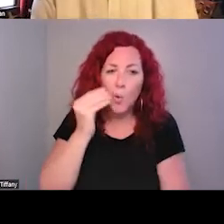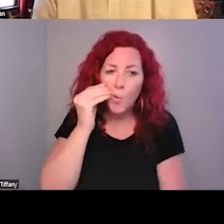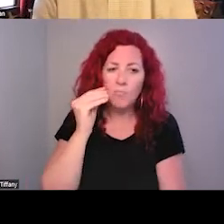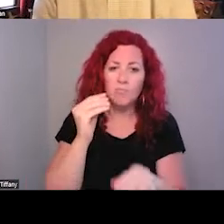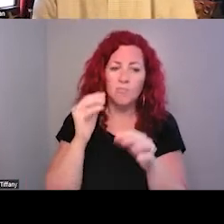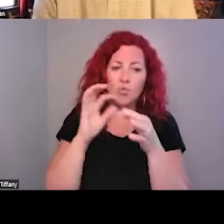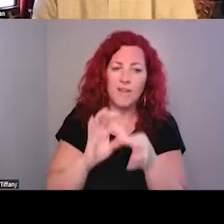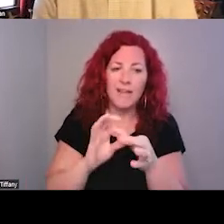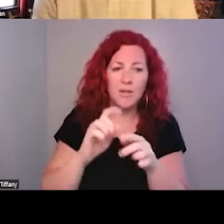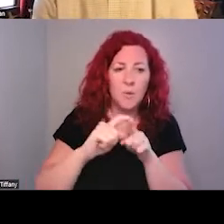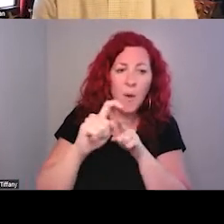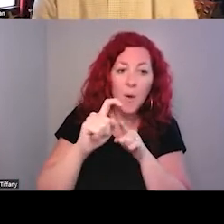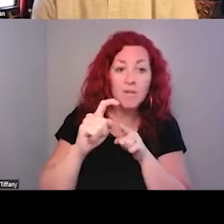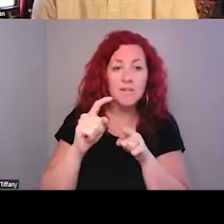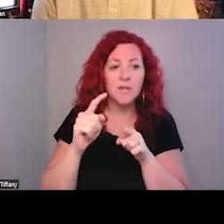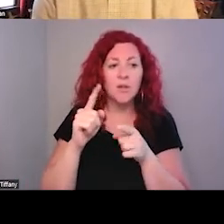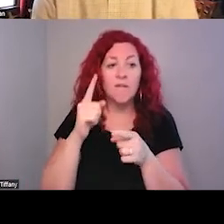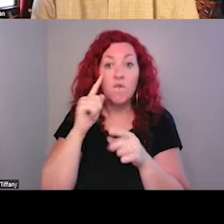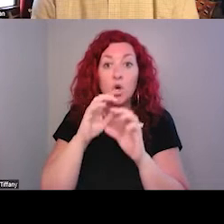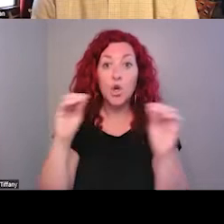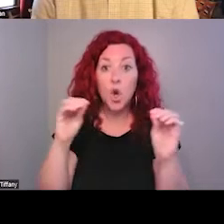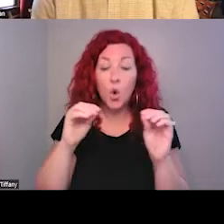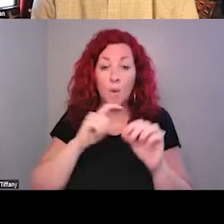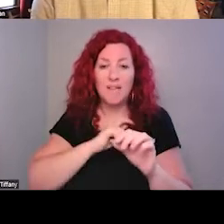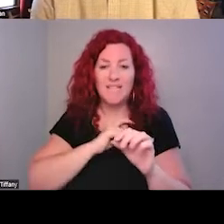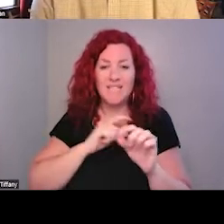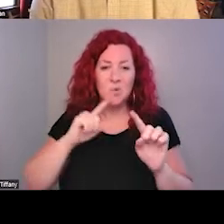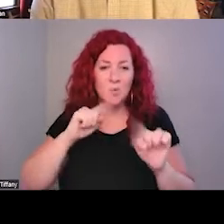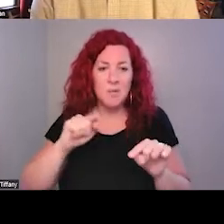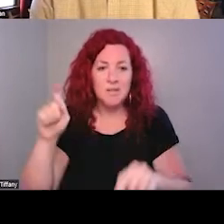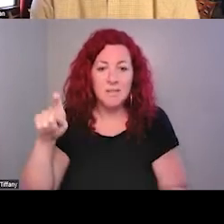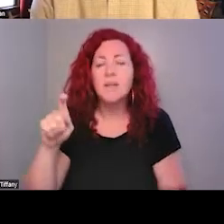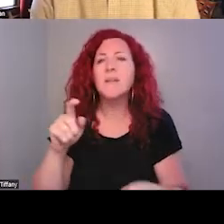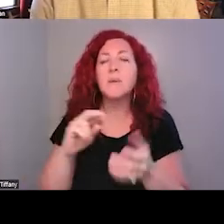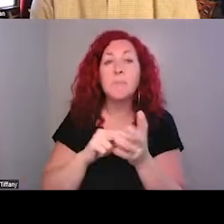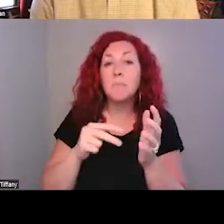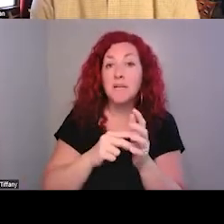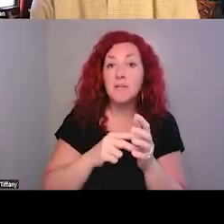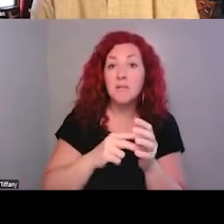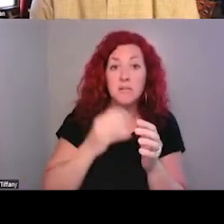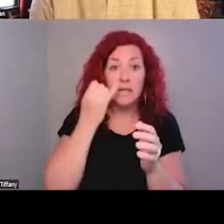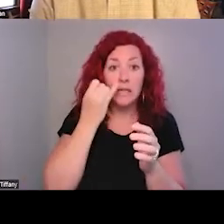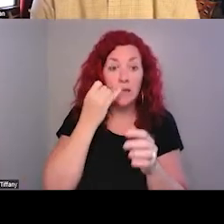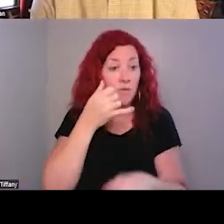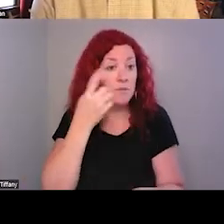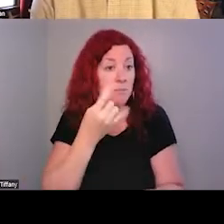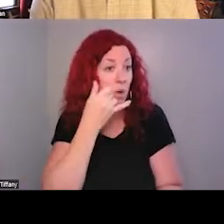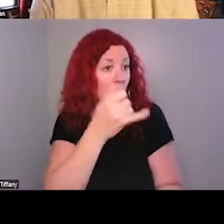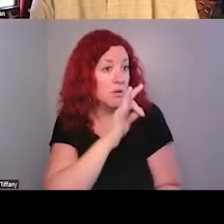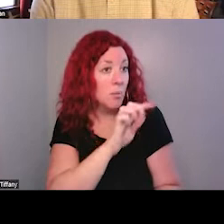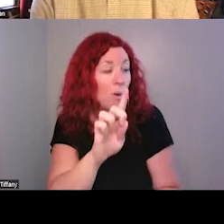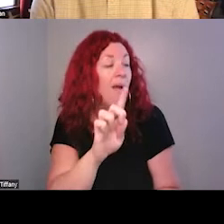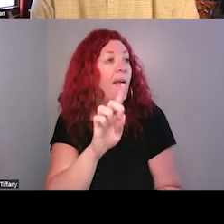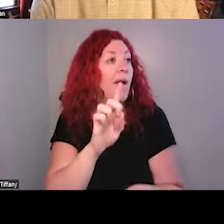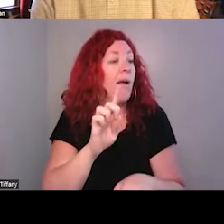response. So this is, if you're able to have a pathway so that homeless-related calls that previously might have been handled